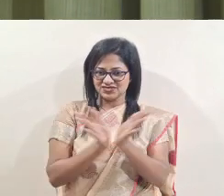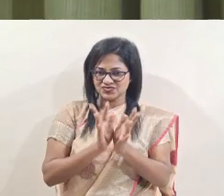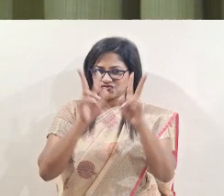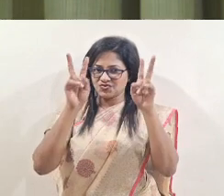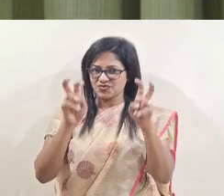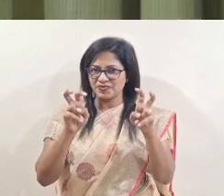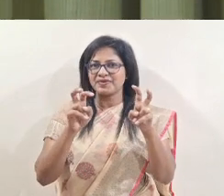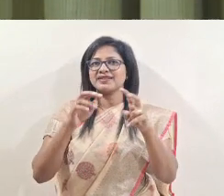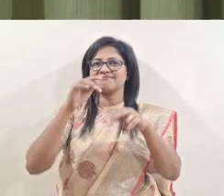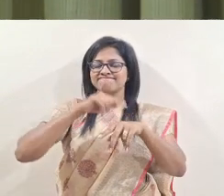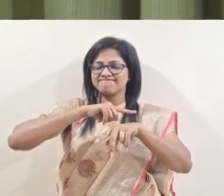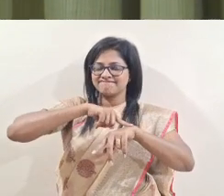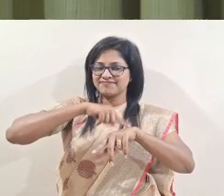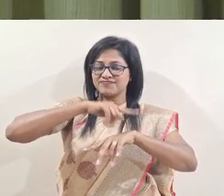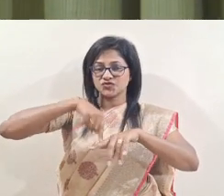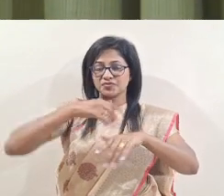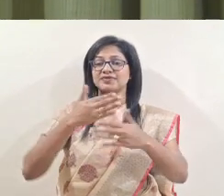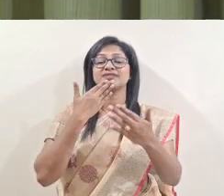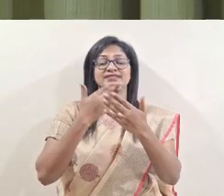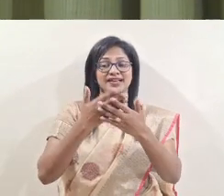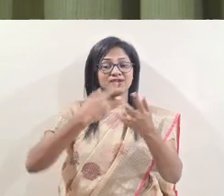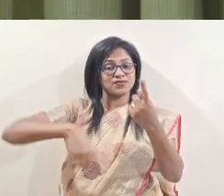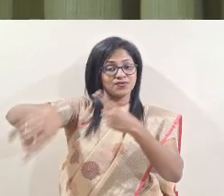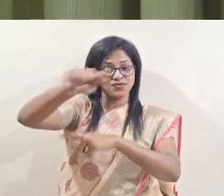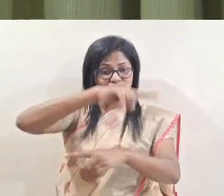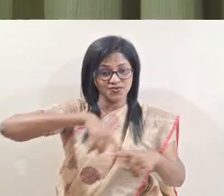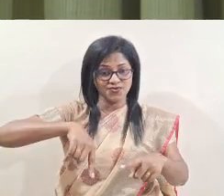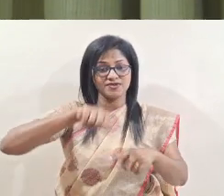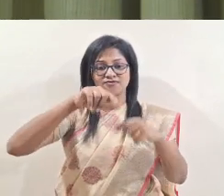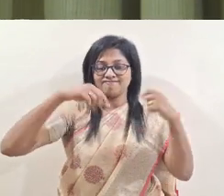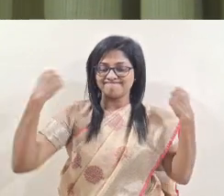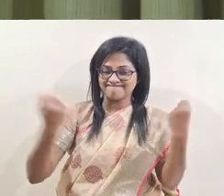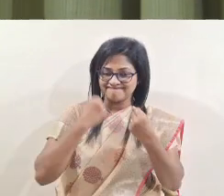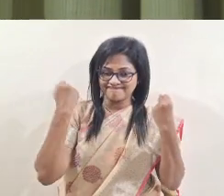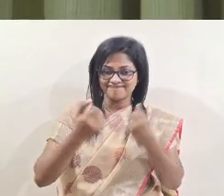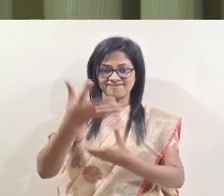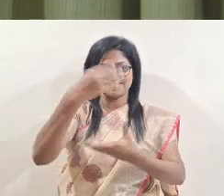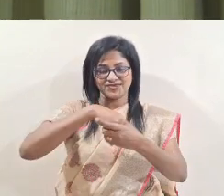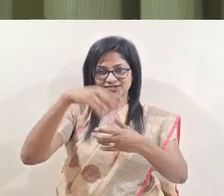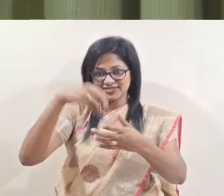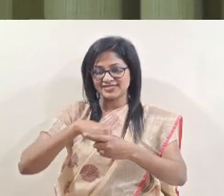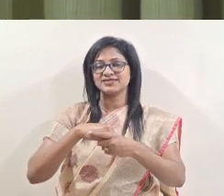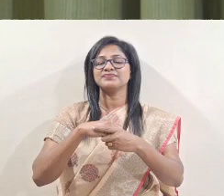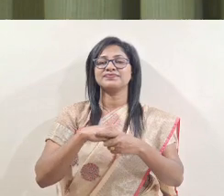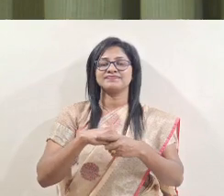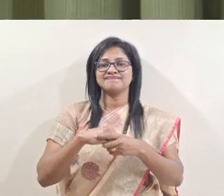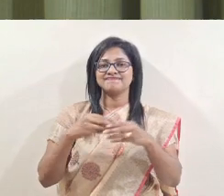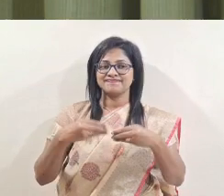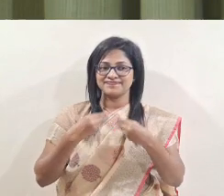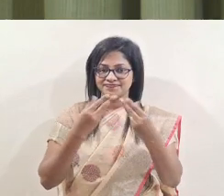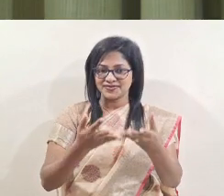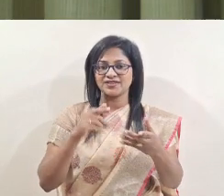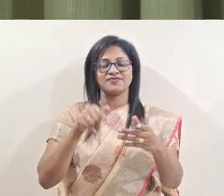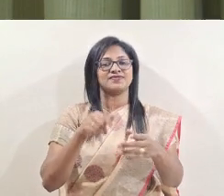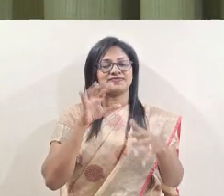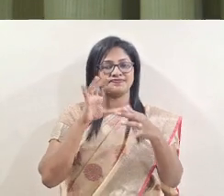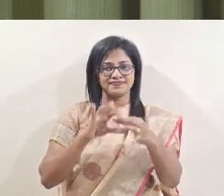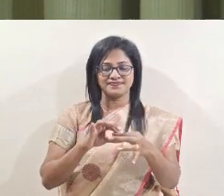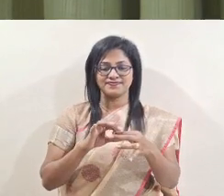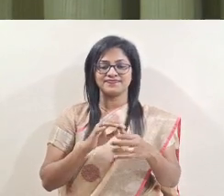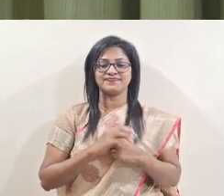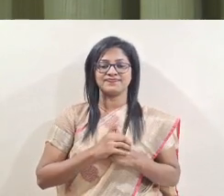I thank you, all of you, for your active participation and deliberations. So with that note,